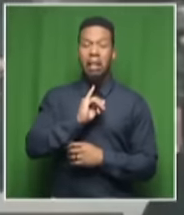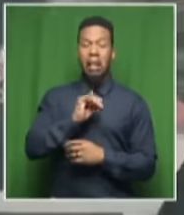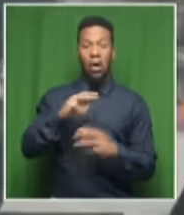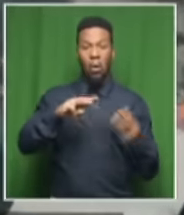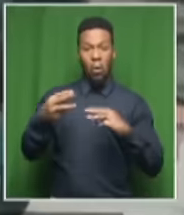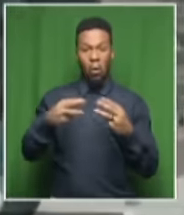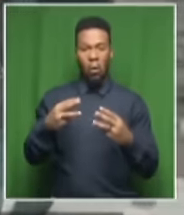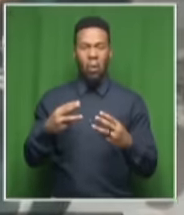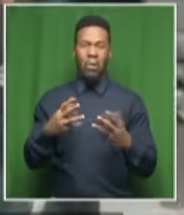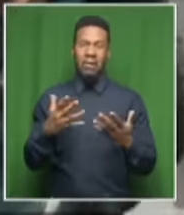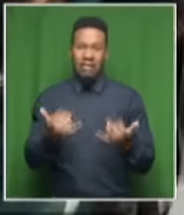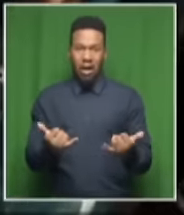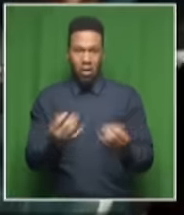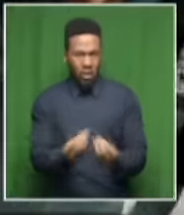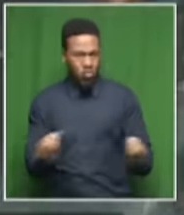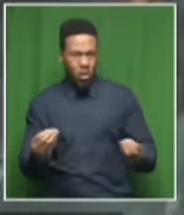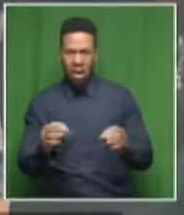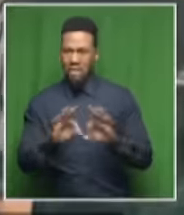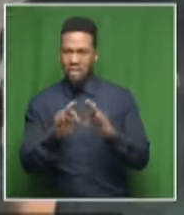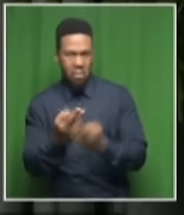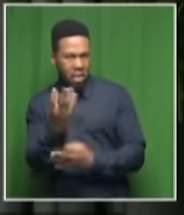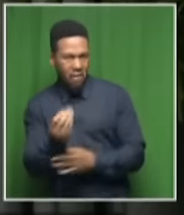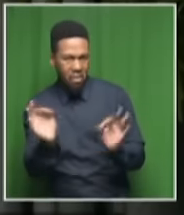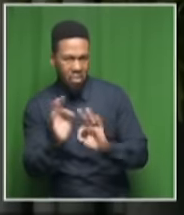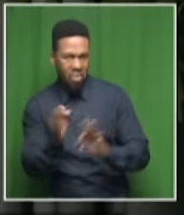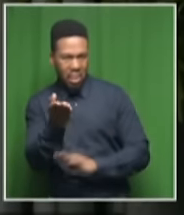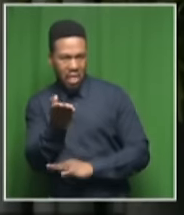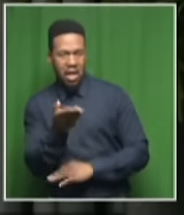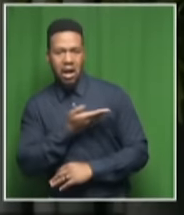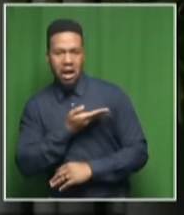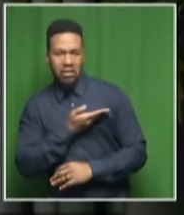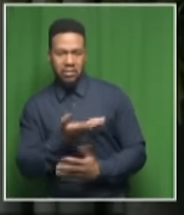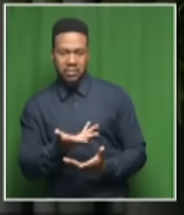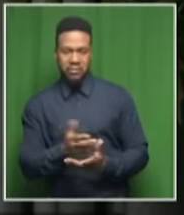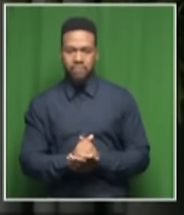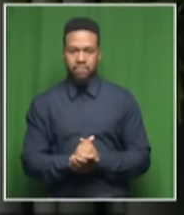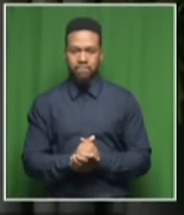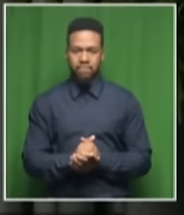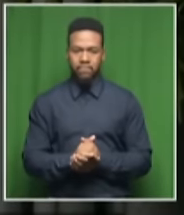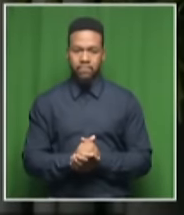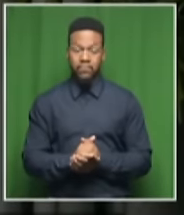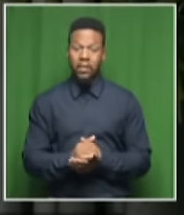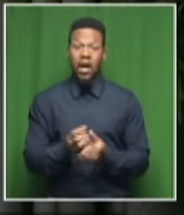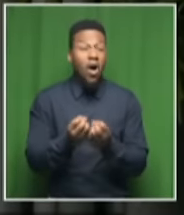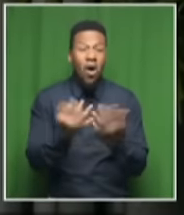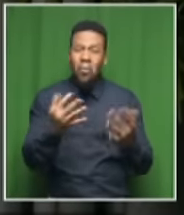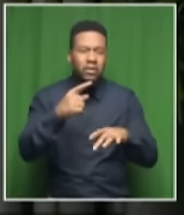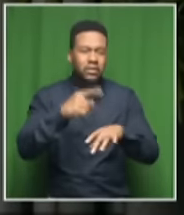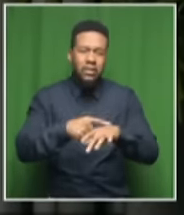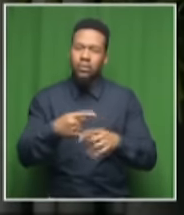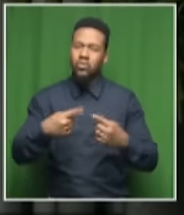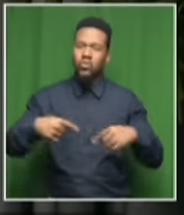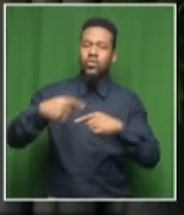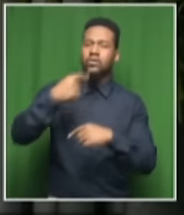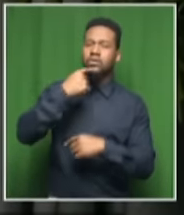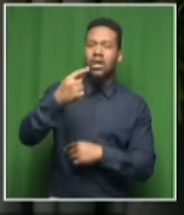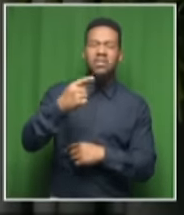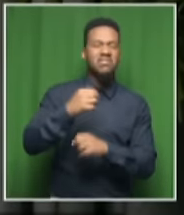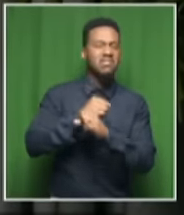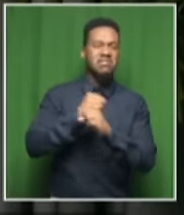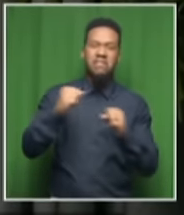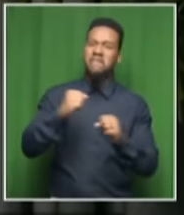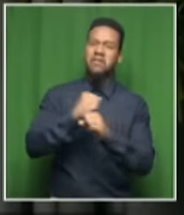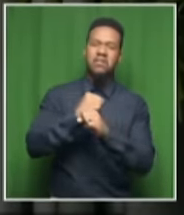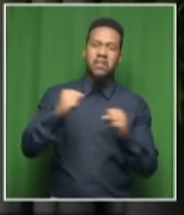orphans in Gaza. How many times have we said never again, only to find ourselves